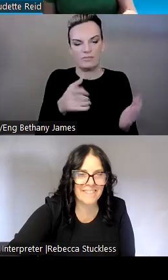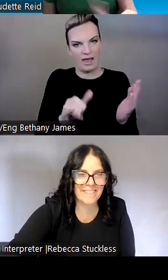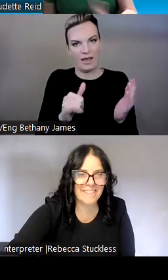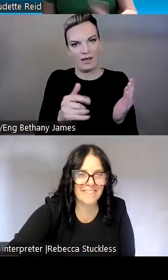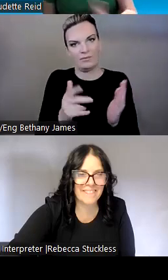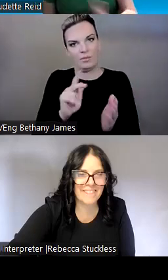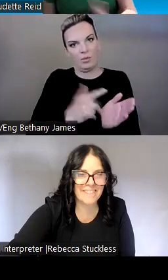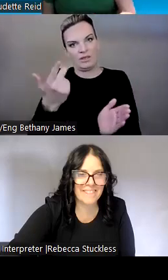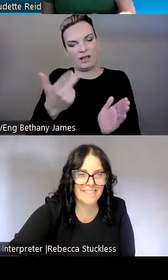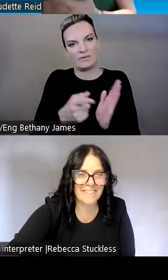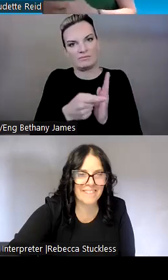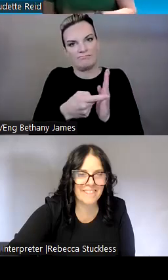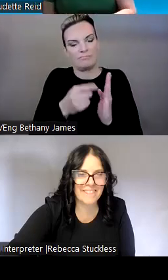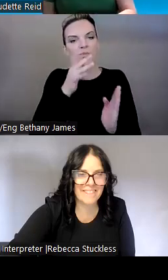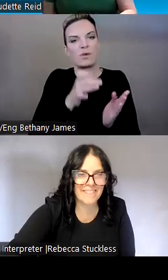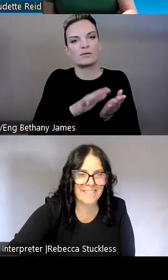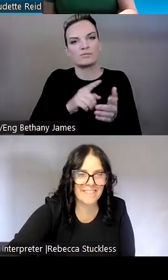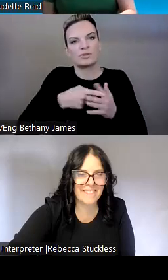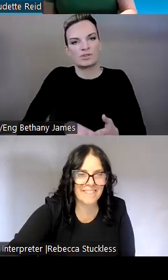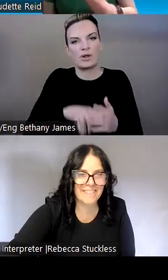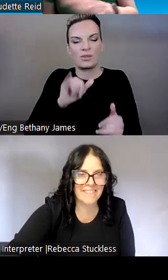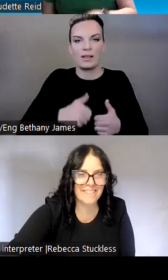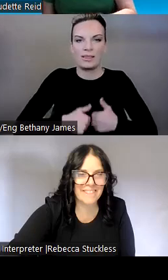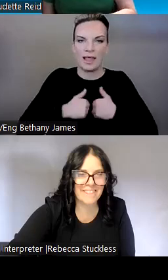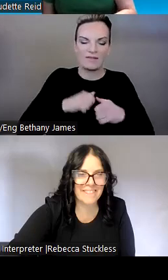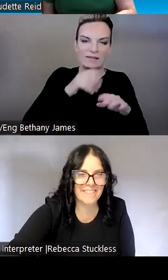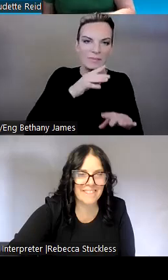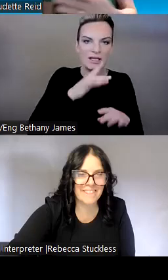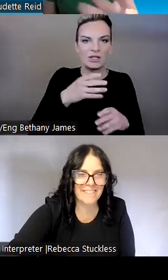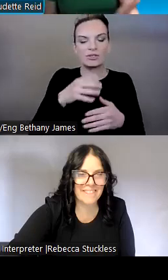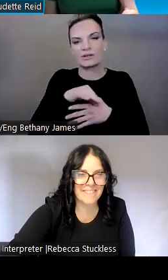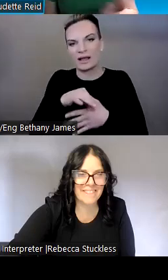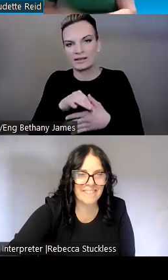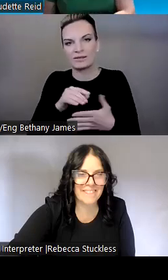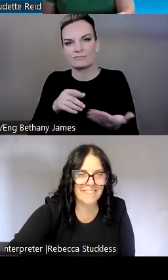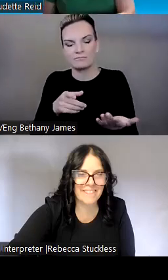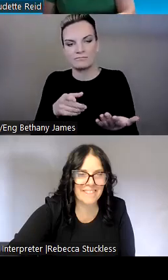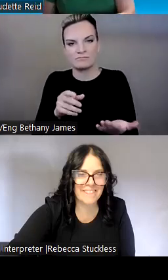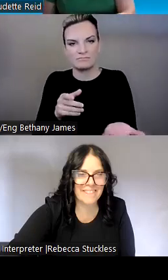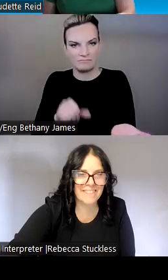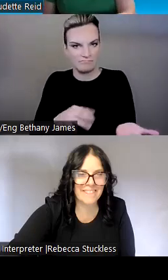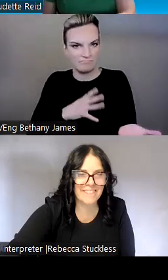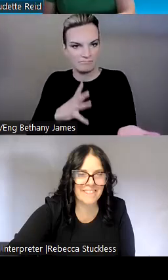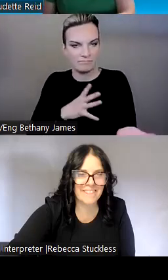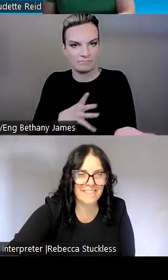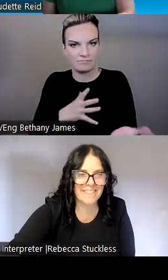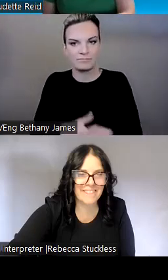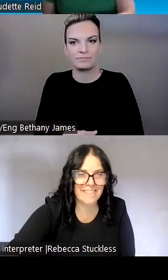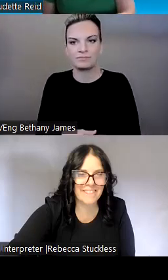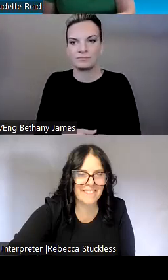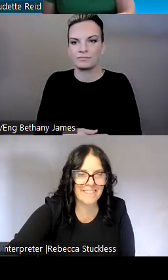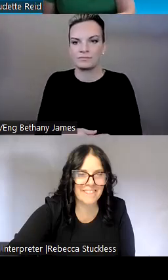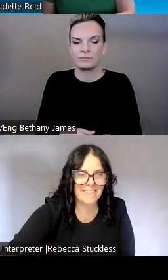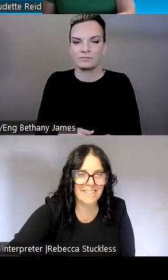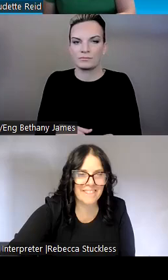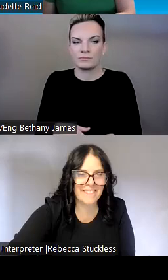as live speech or spoken content. So you don't have to leave the app you're using in order to get to that. So if you